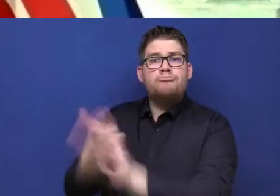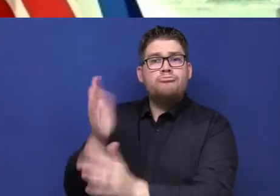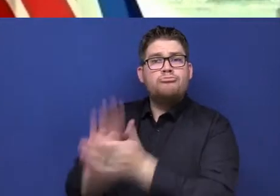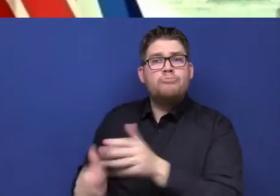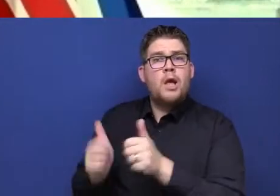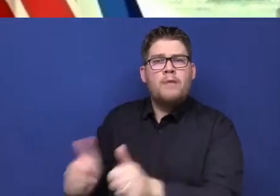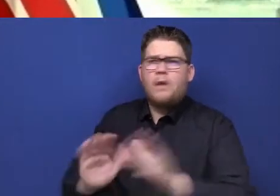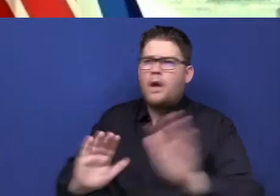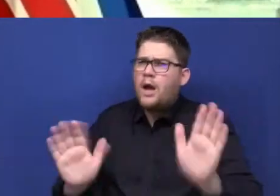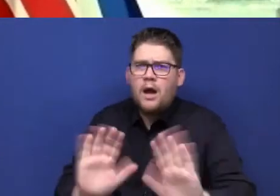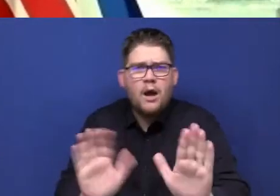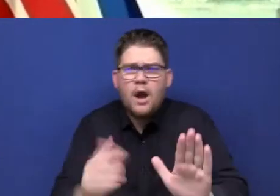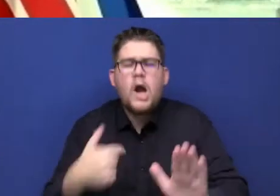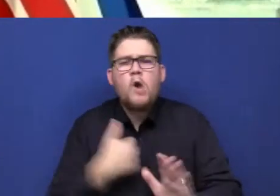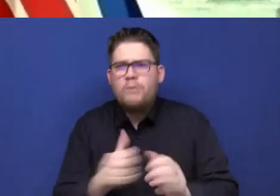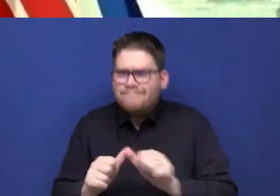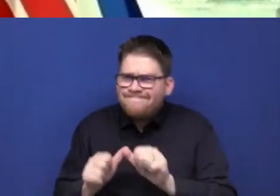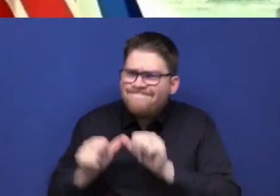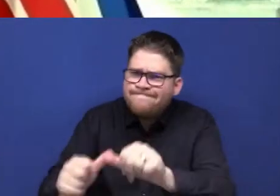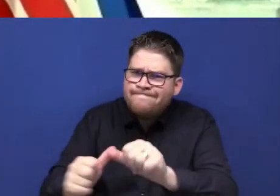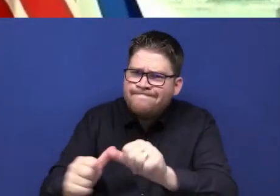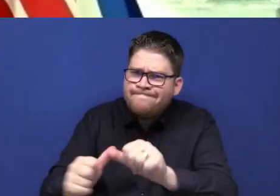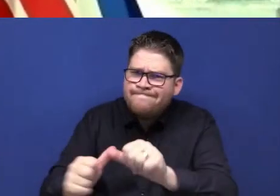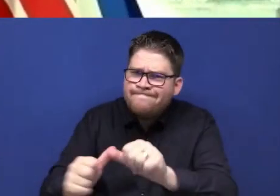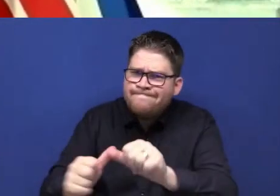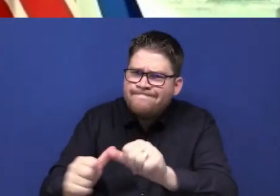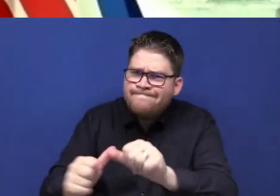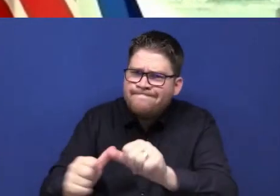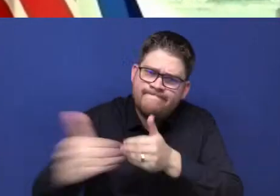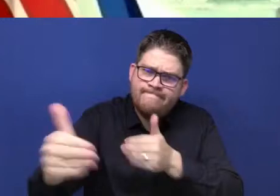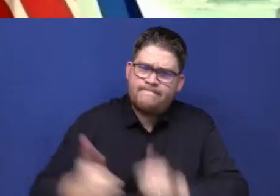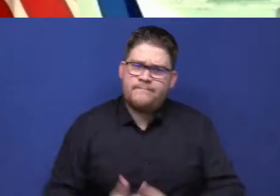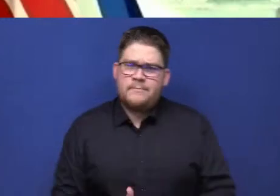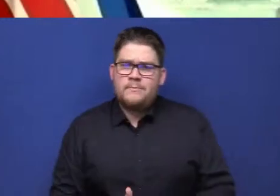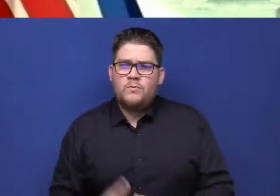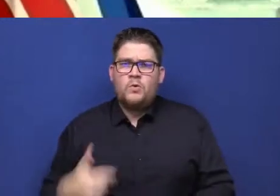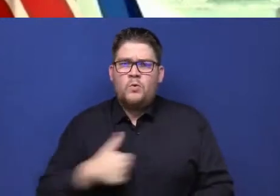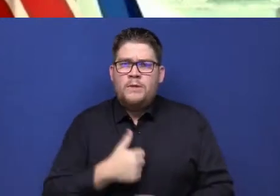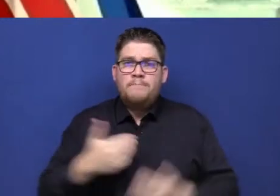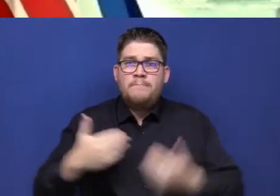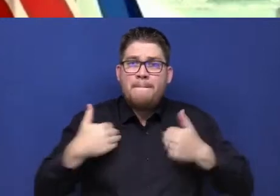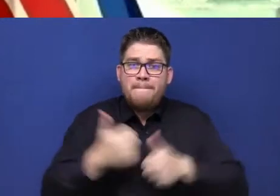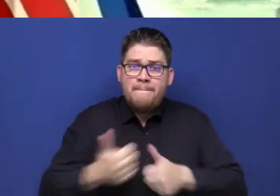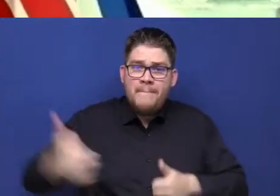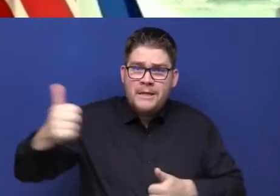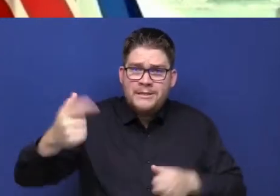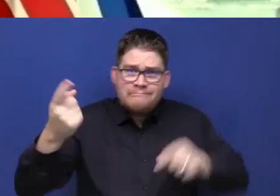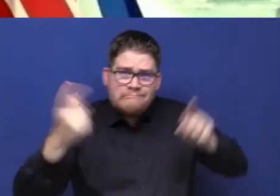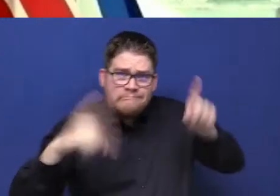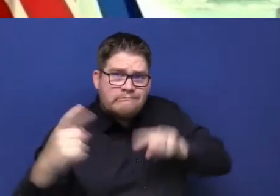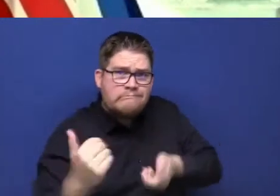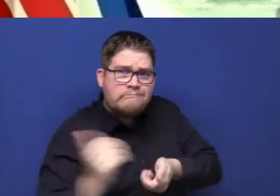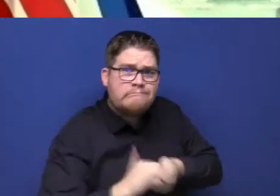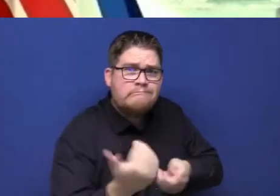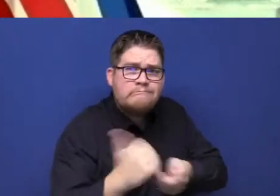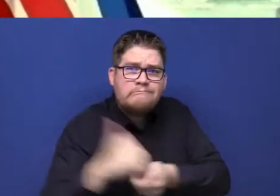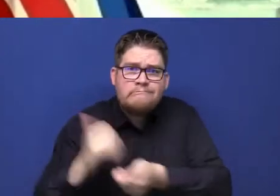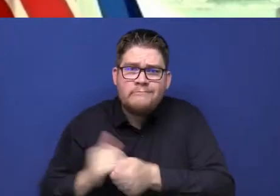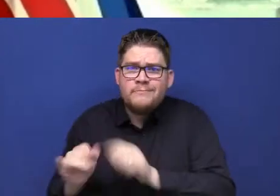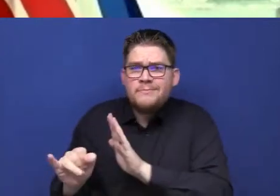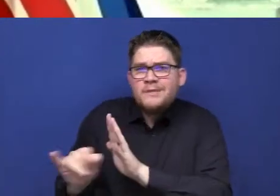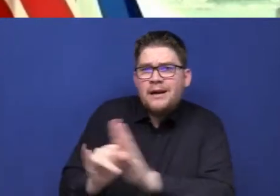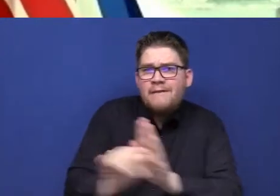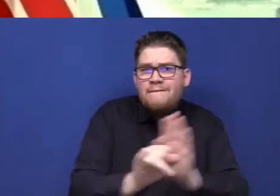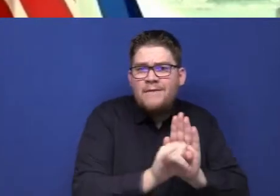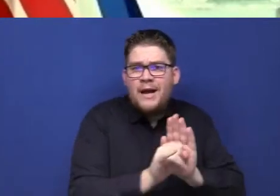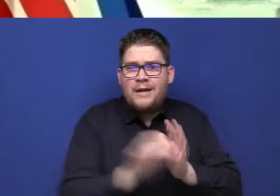issues around schools that kids may need to be attended to, helping people find that long-term